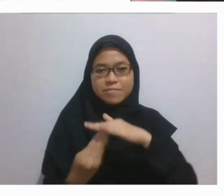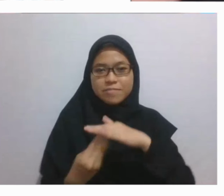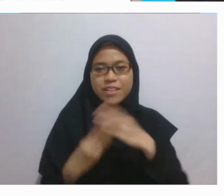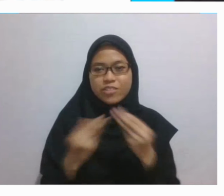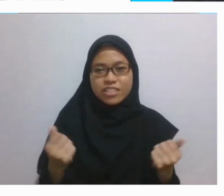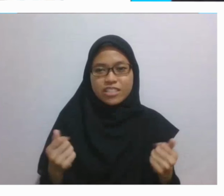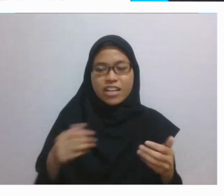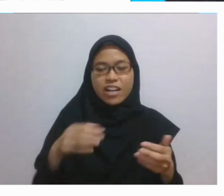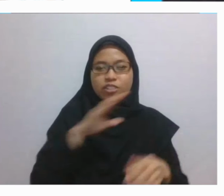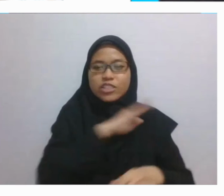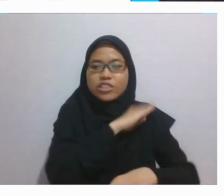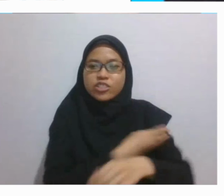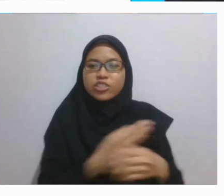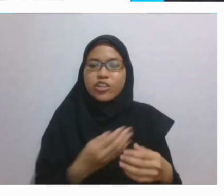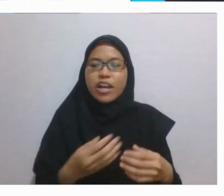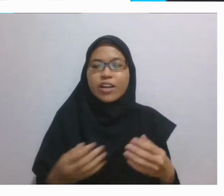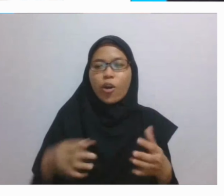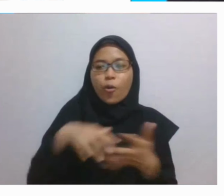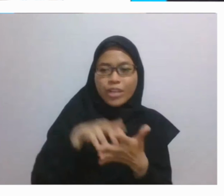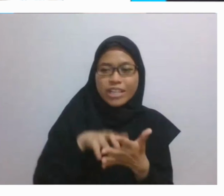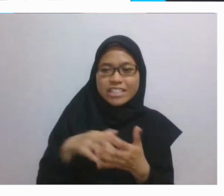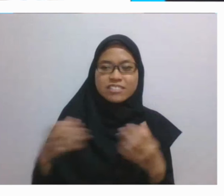strengths, weaknesses, are they so far apart?